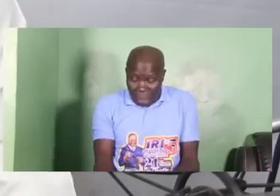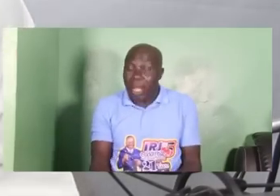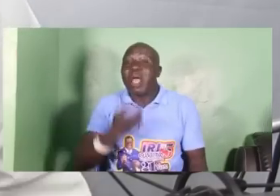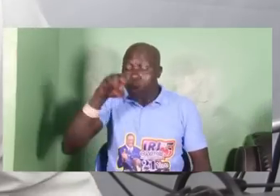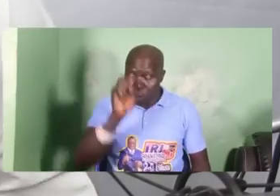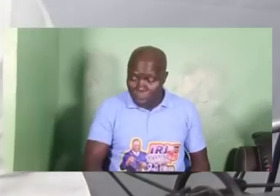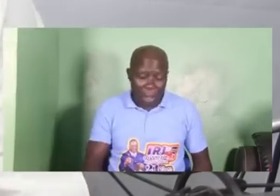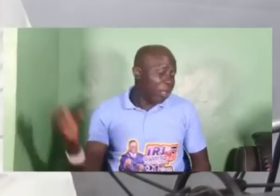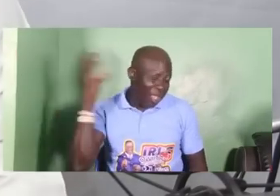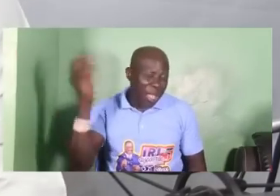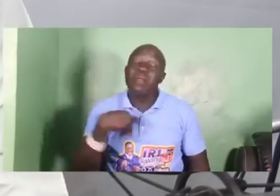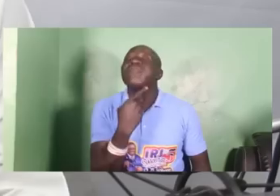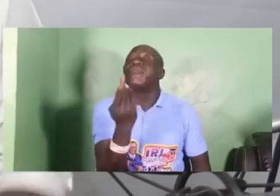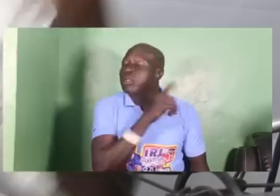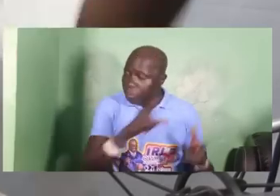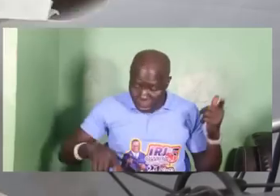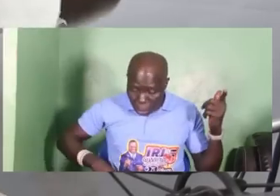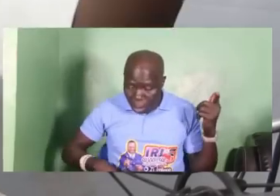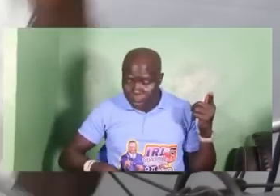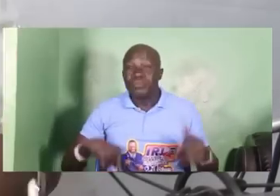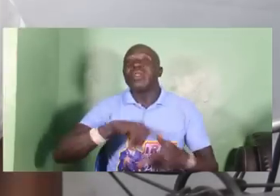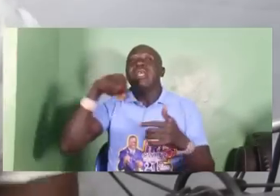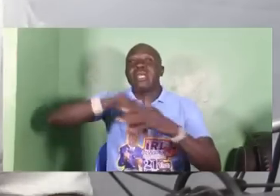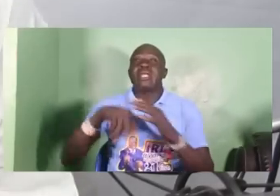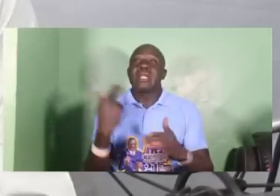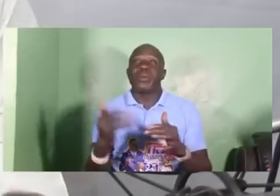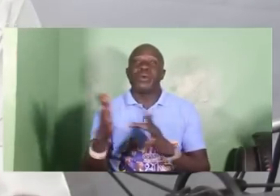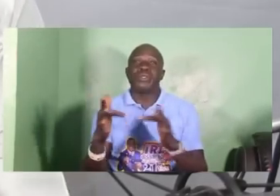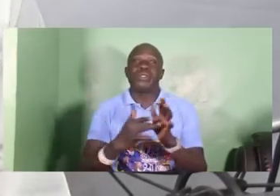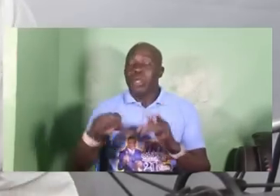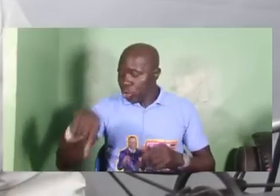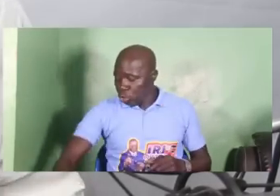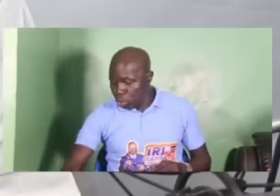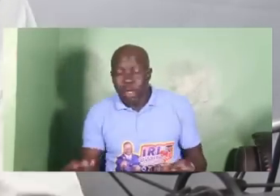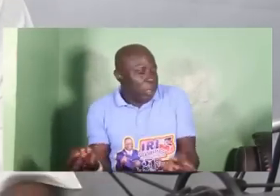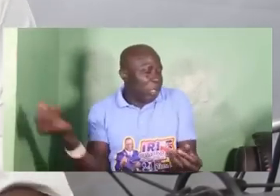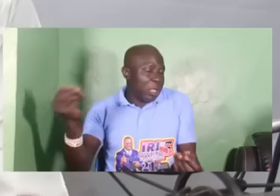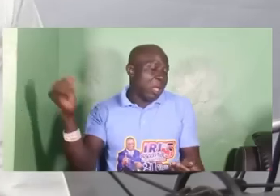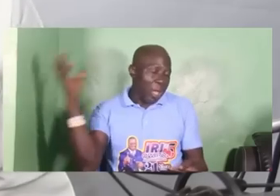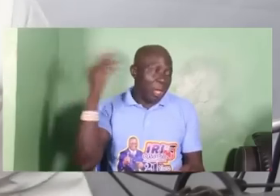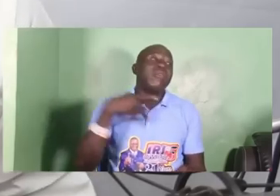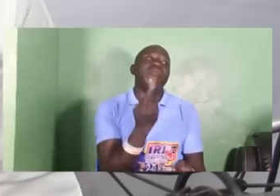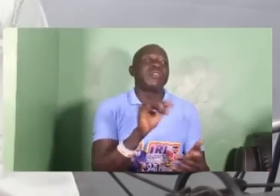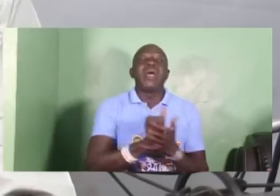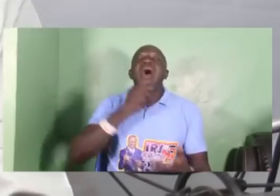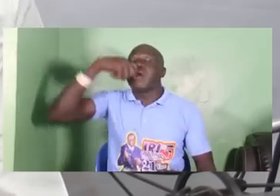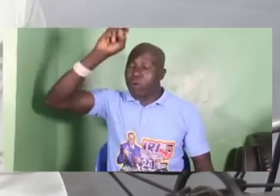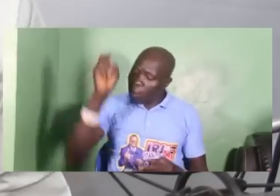of Jesus. Land the word of God. In the name of Jesus. Land the word of God. I